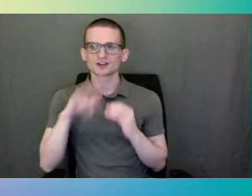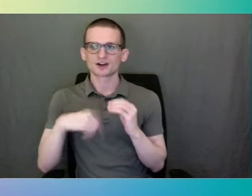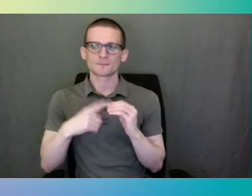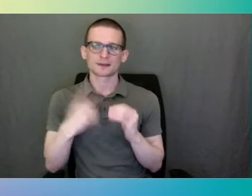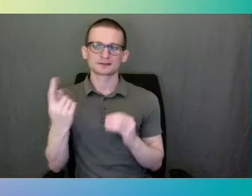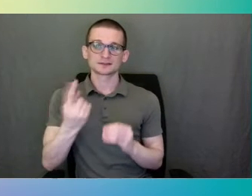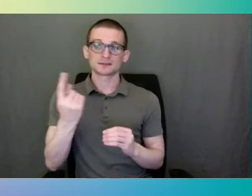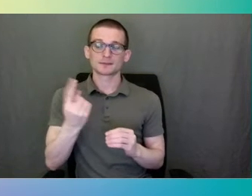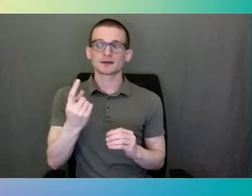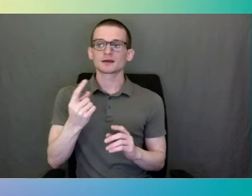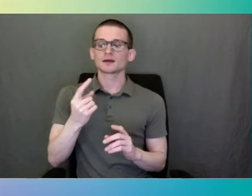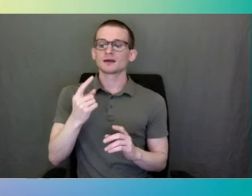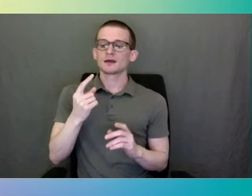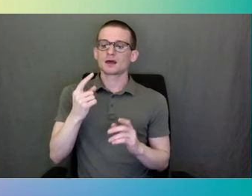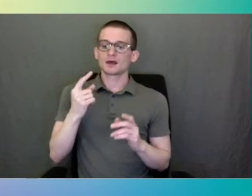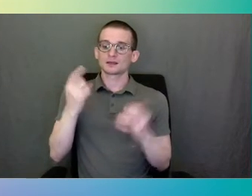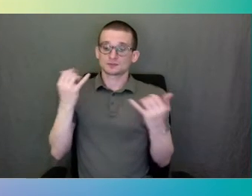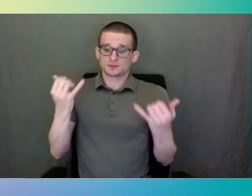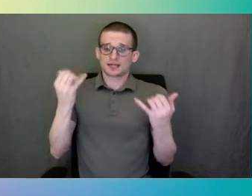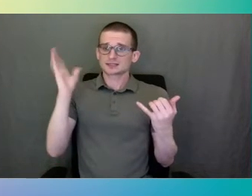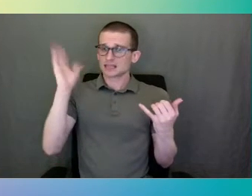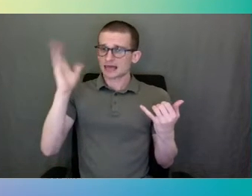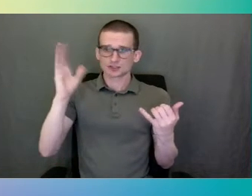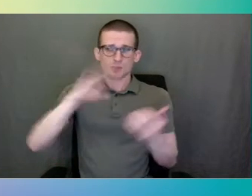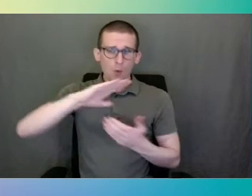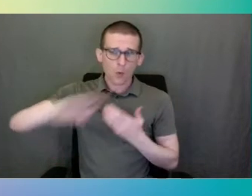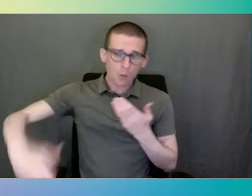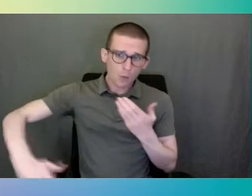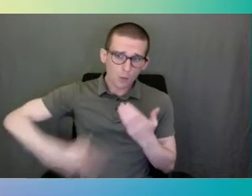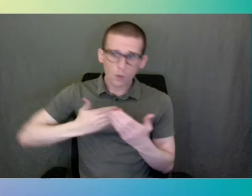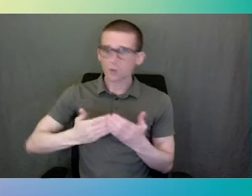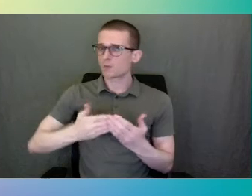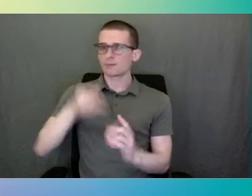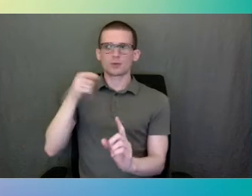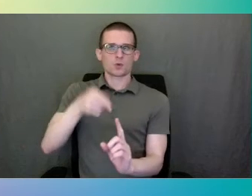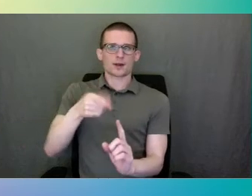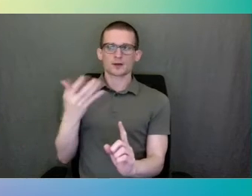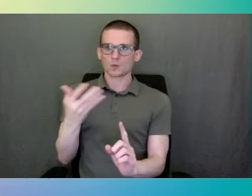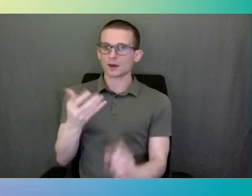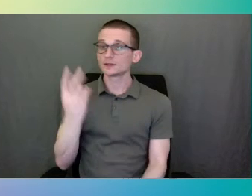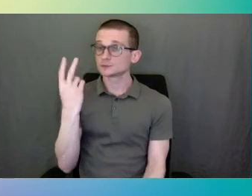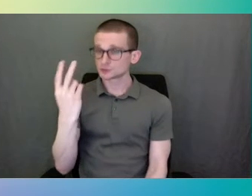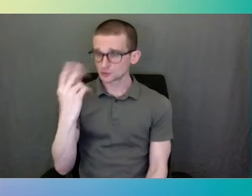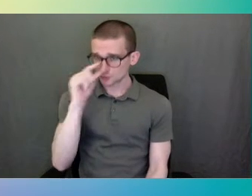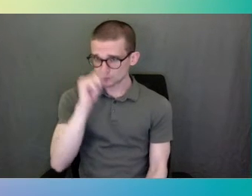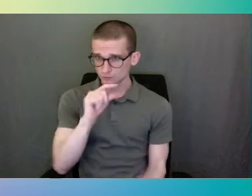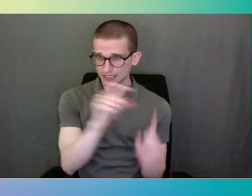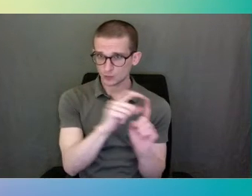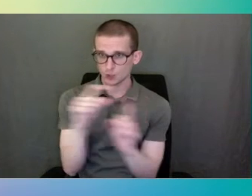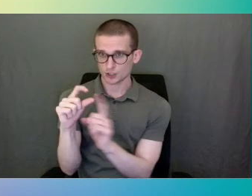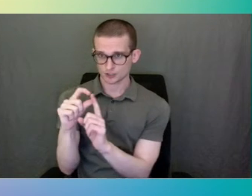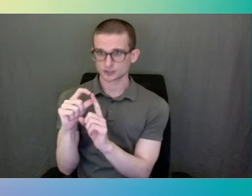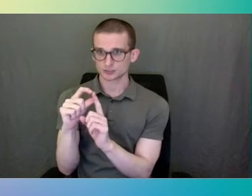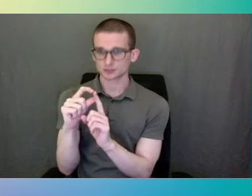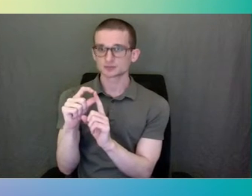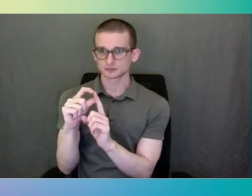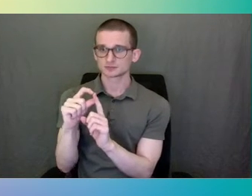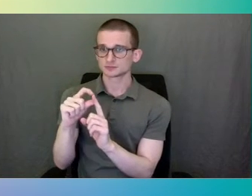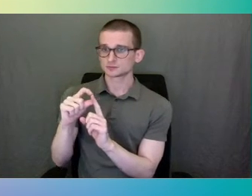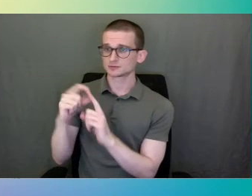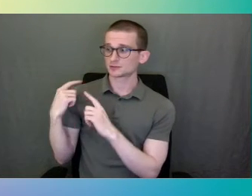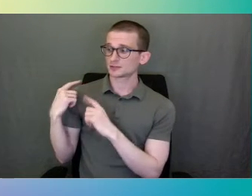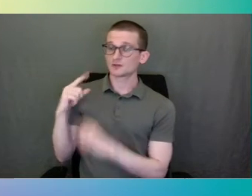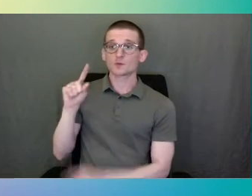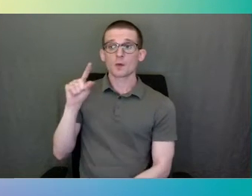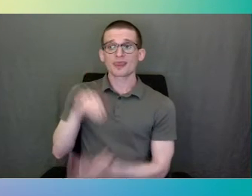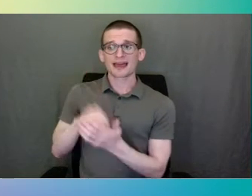entire talk today is we're going to be looking at two Greek words, which for 1900 years after they were